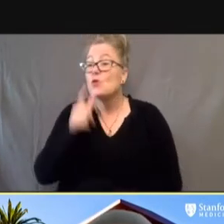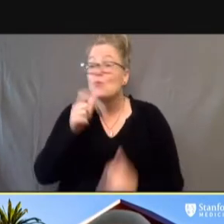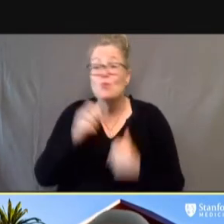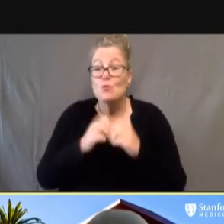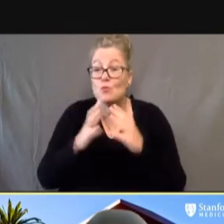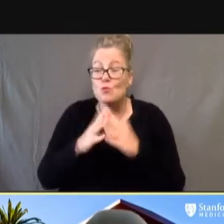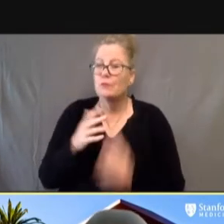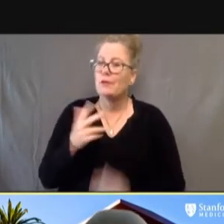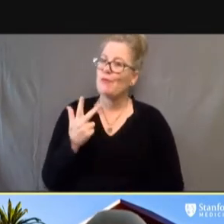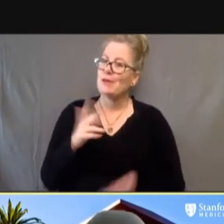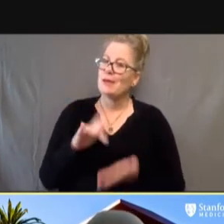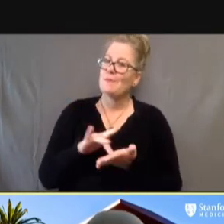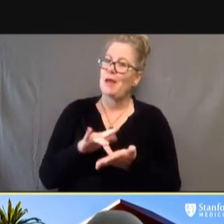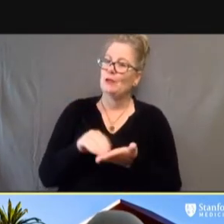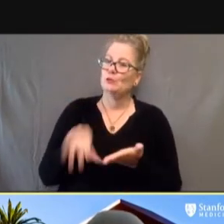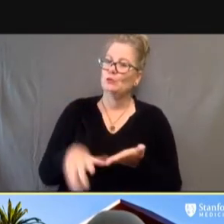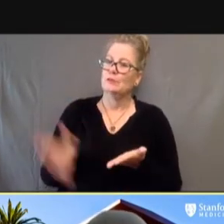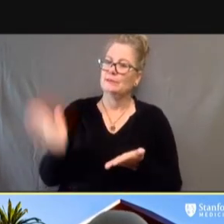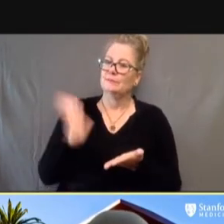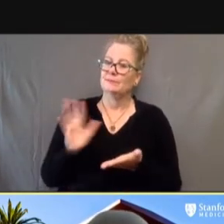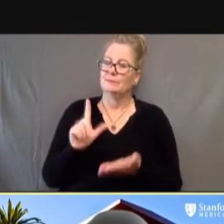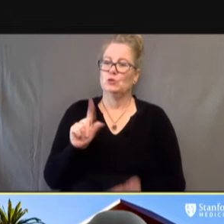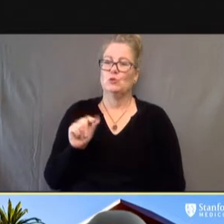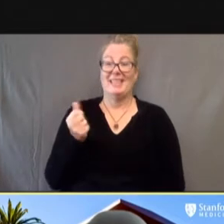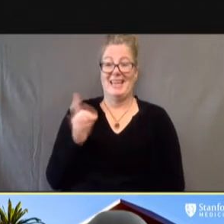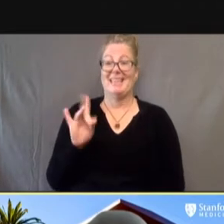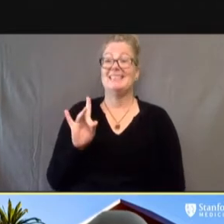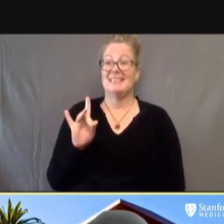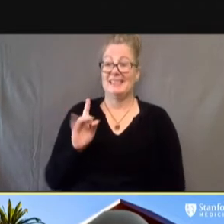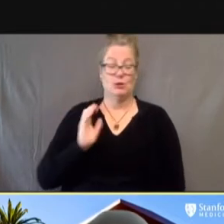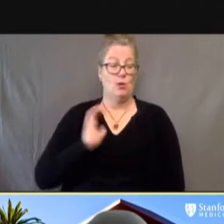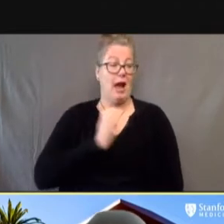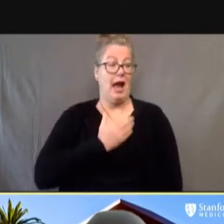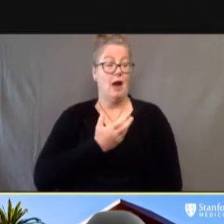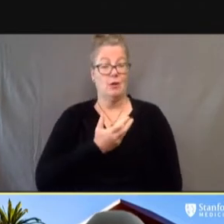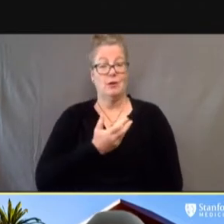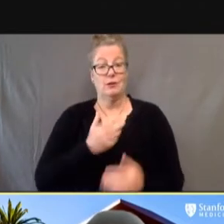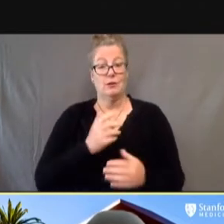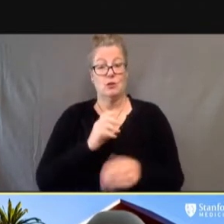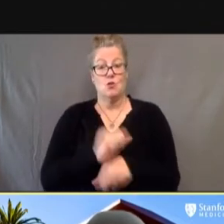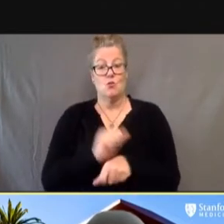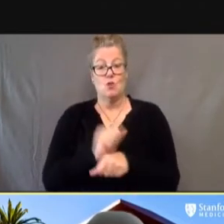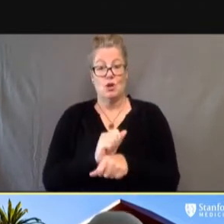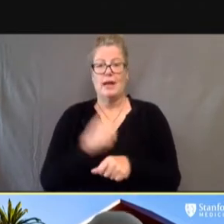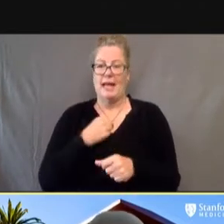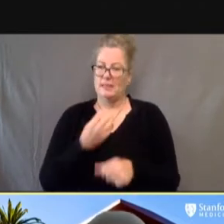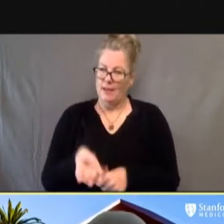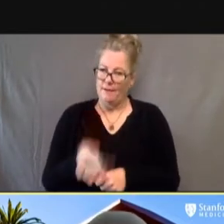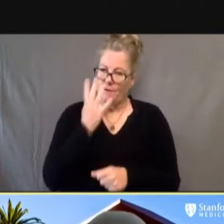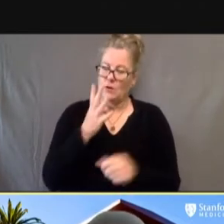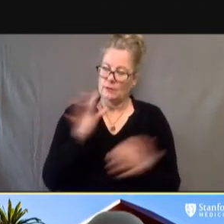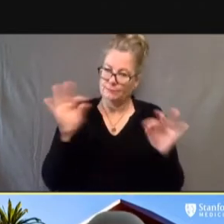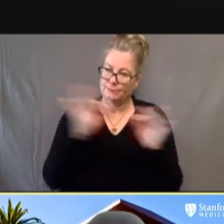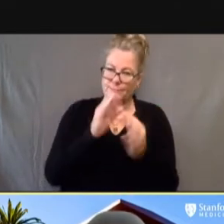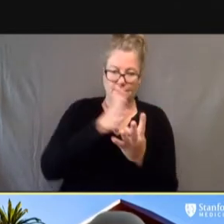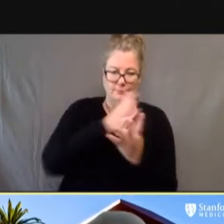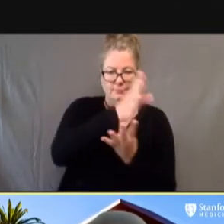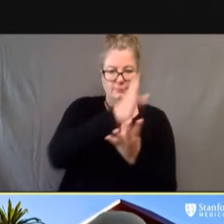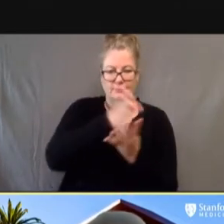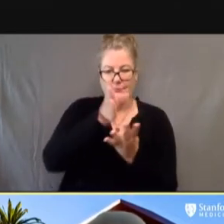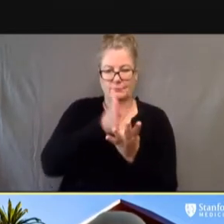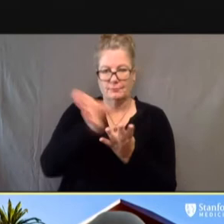in 2018, and our work branches out along four areas of impact: awareness,